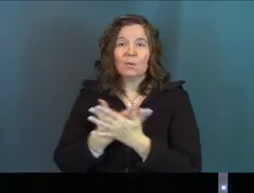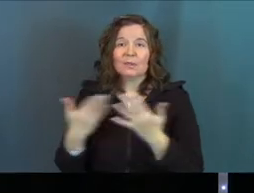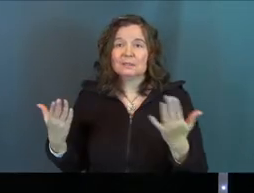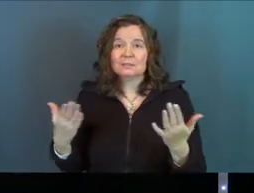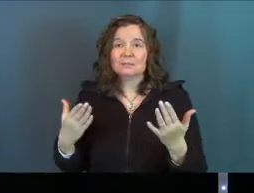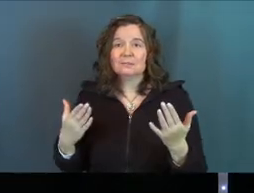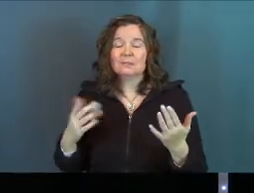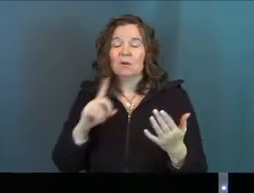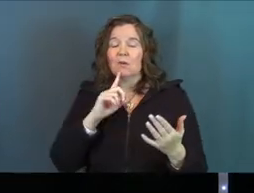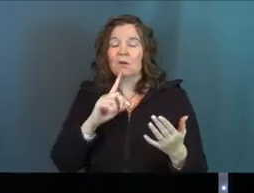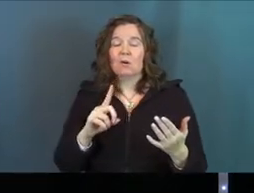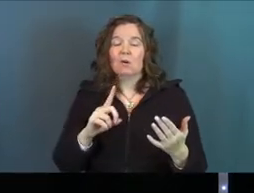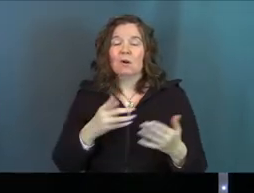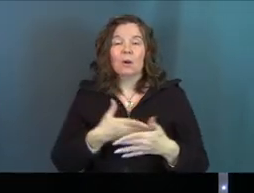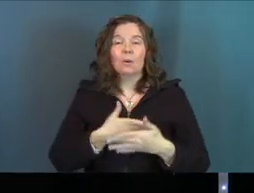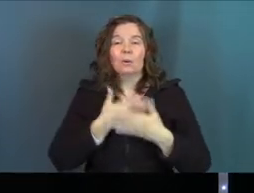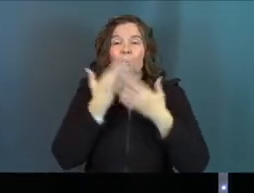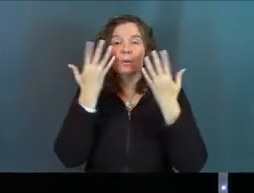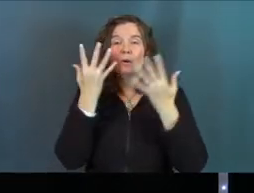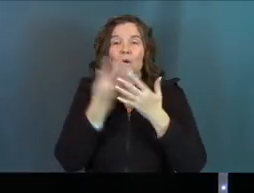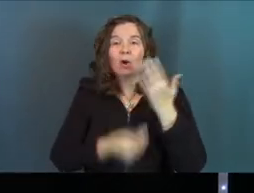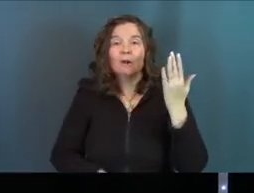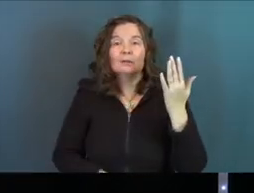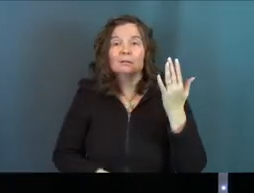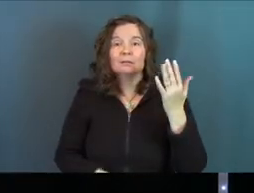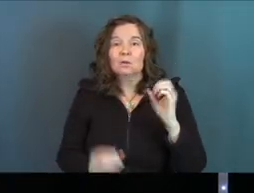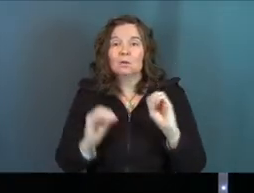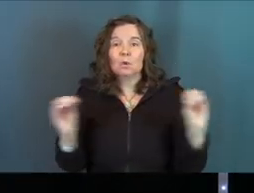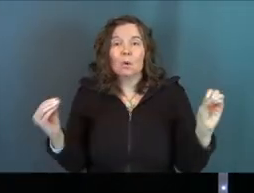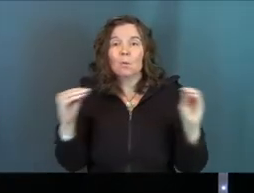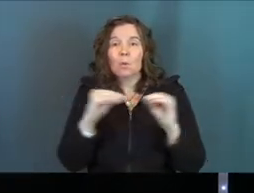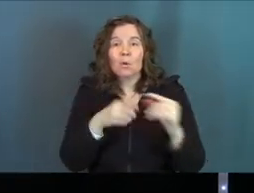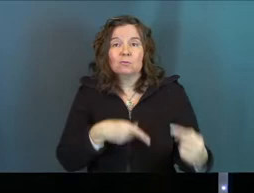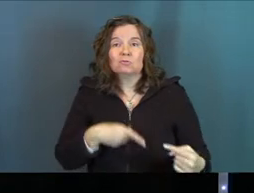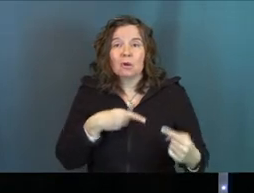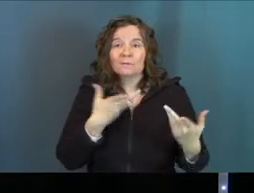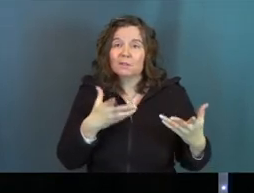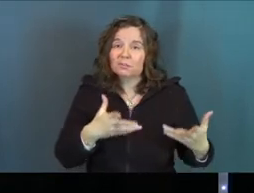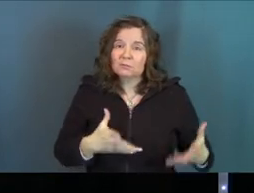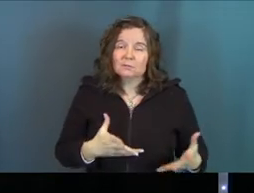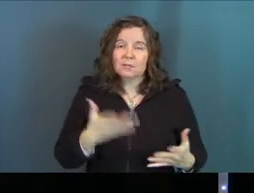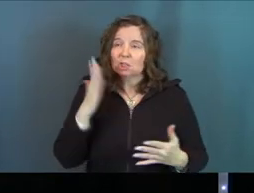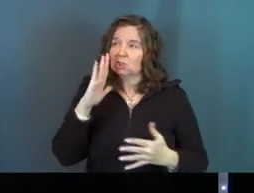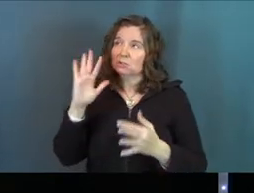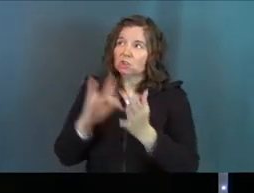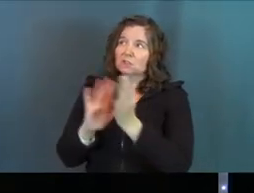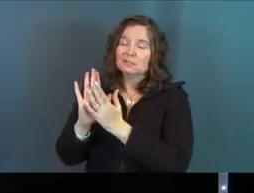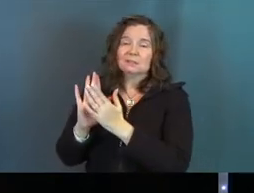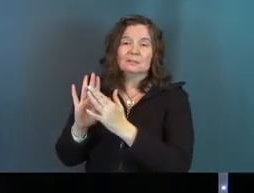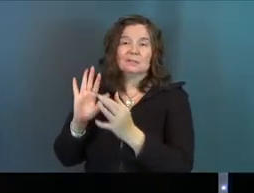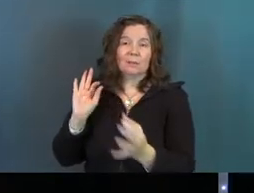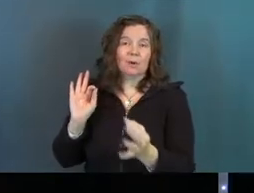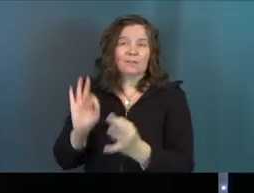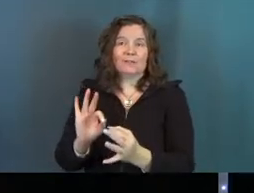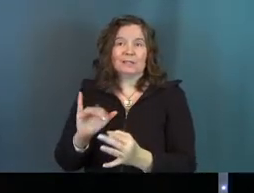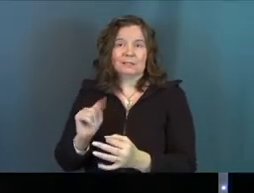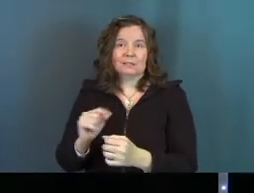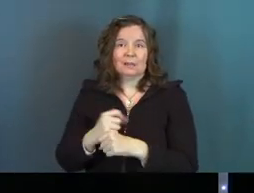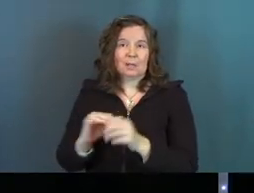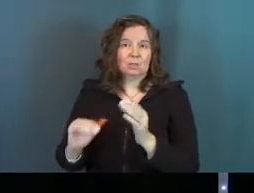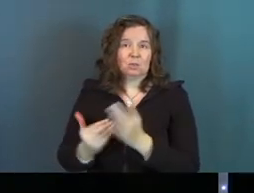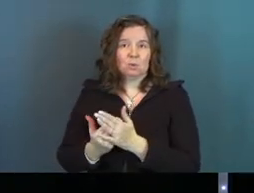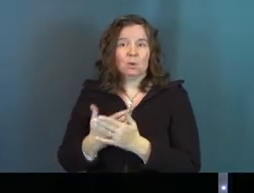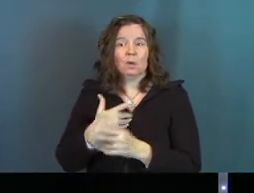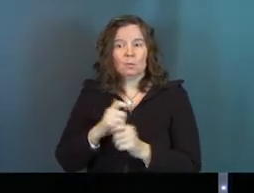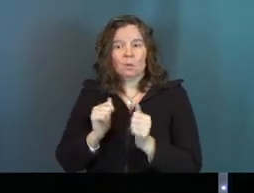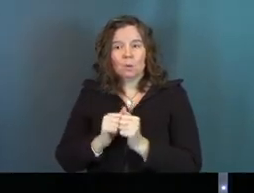those things are gone. No more. Jesus perfects it. God makes it all brand new.